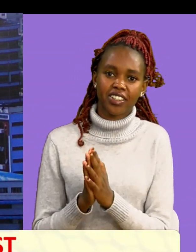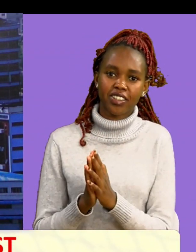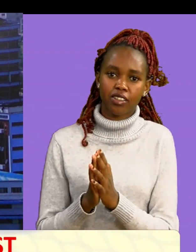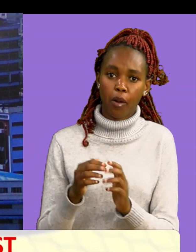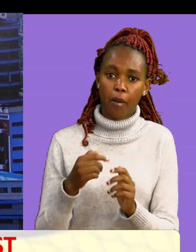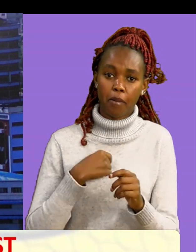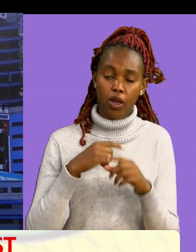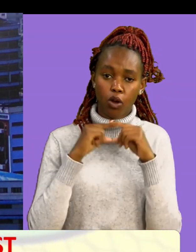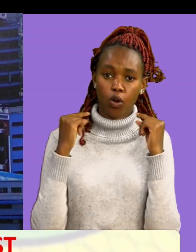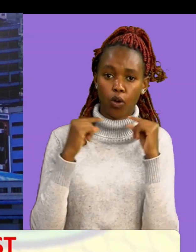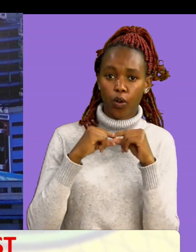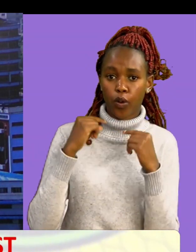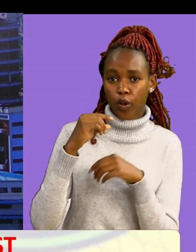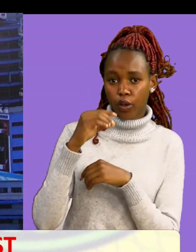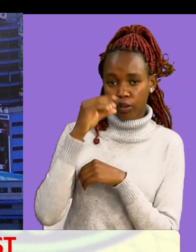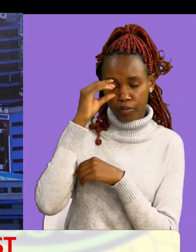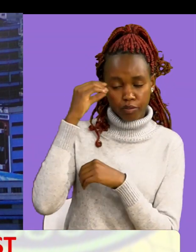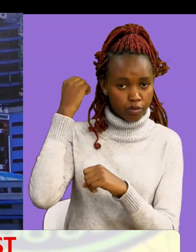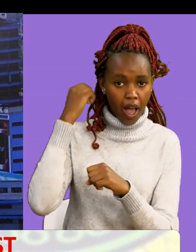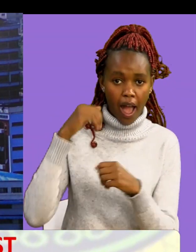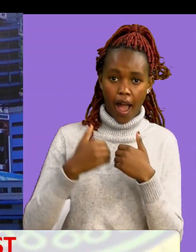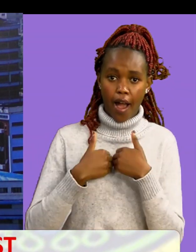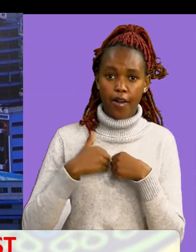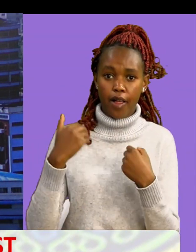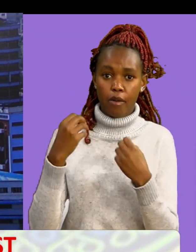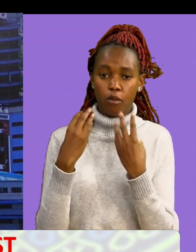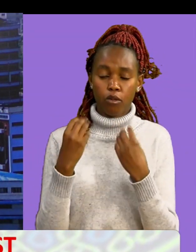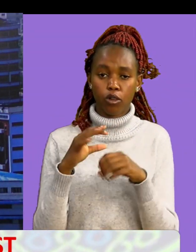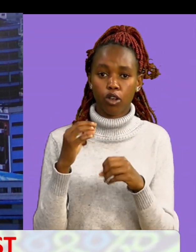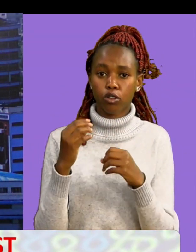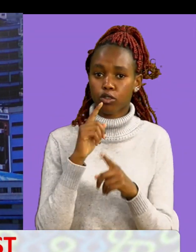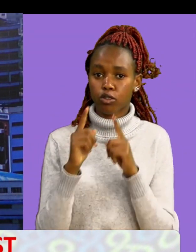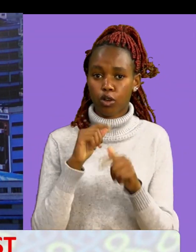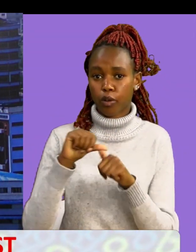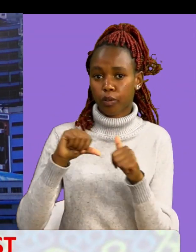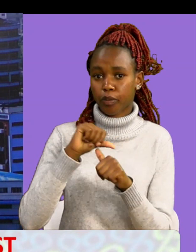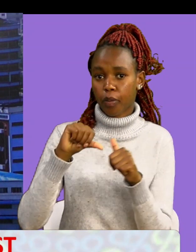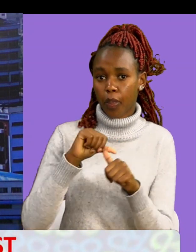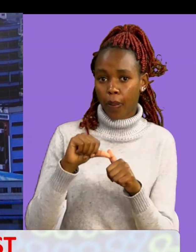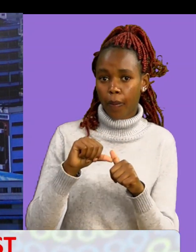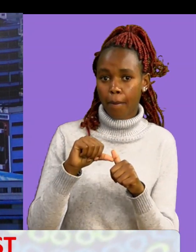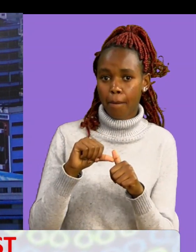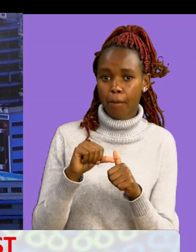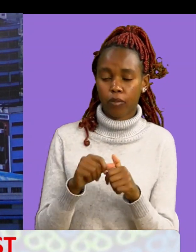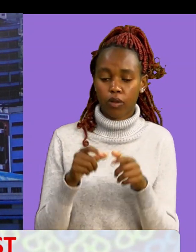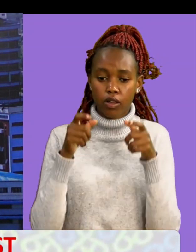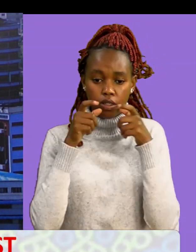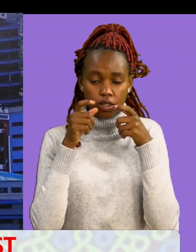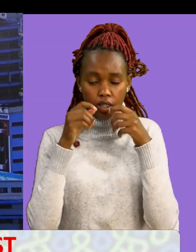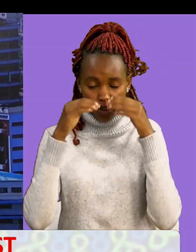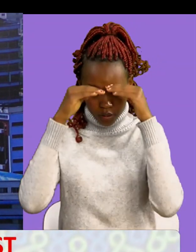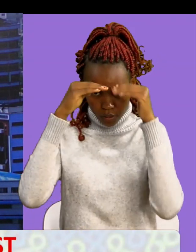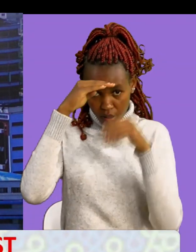mimi na hodha kwa sherehe. We have lots to talk about. First of all, let me just mention tonight's show is powered by Taskalaga.